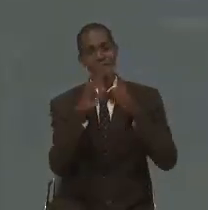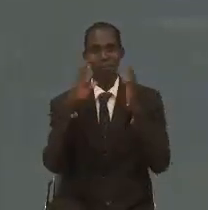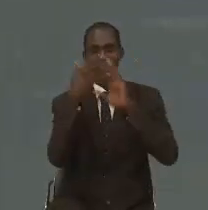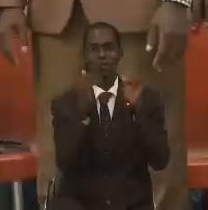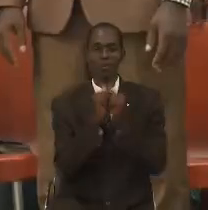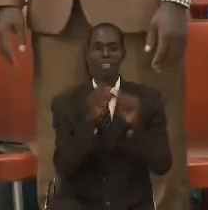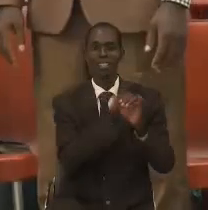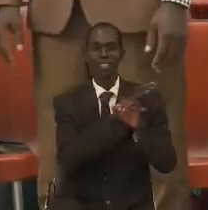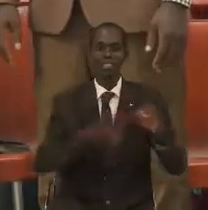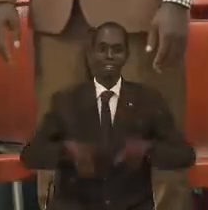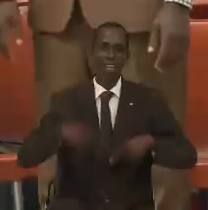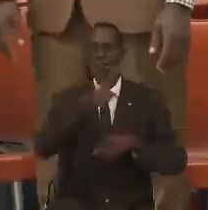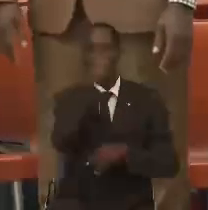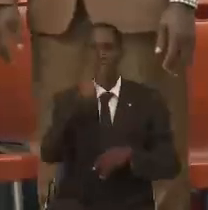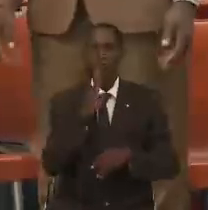the same.